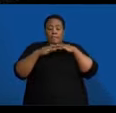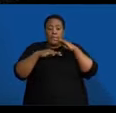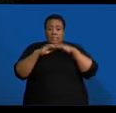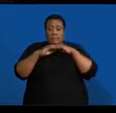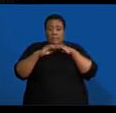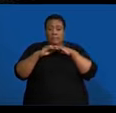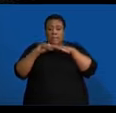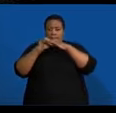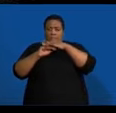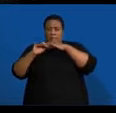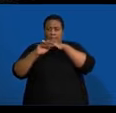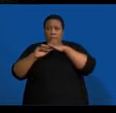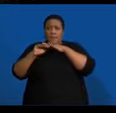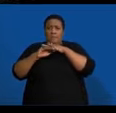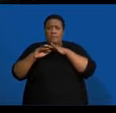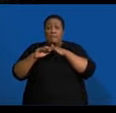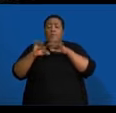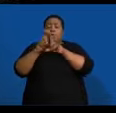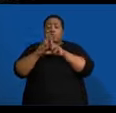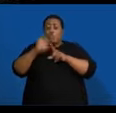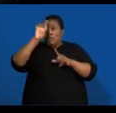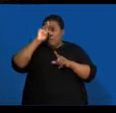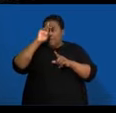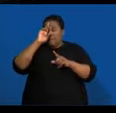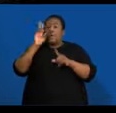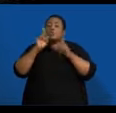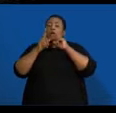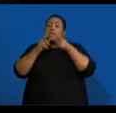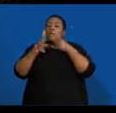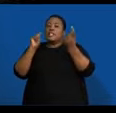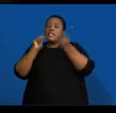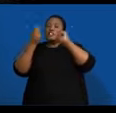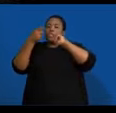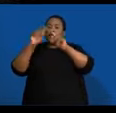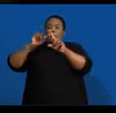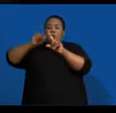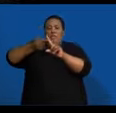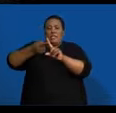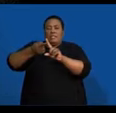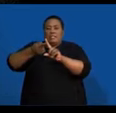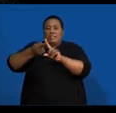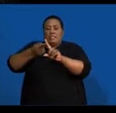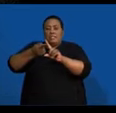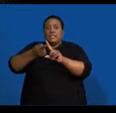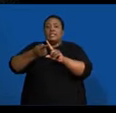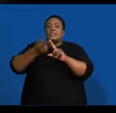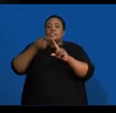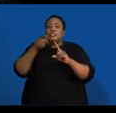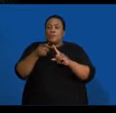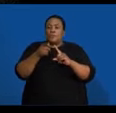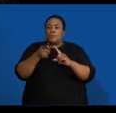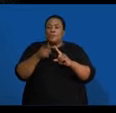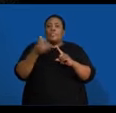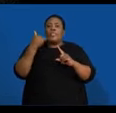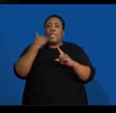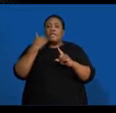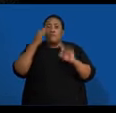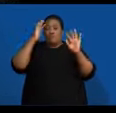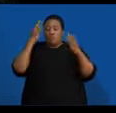about the turning point there. So, and this is a quadratic equation. So you can say, if you don't know how